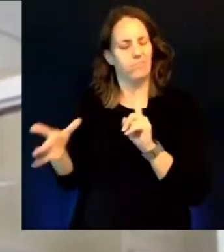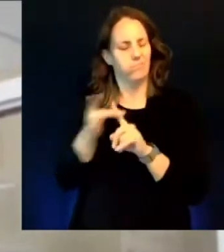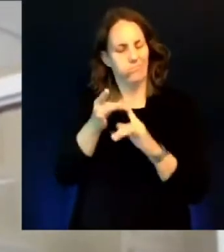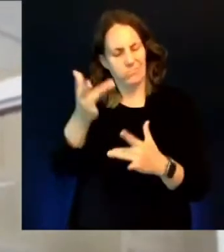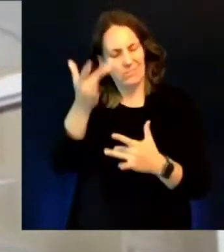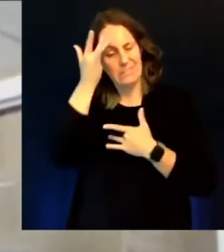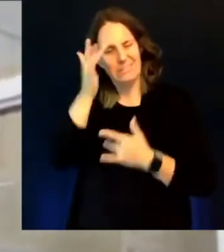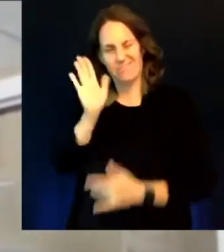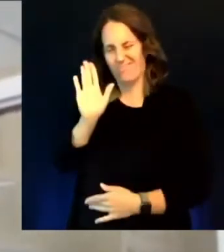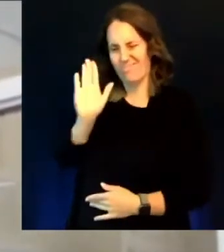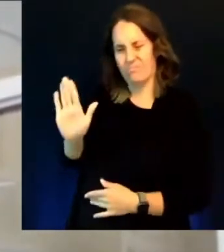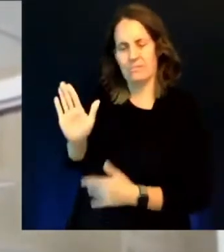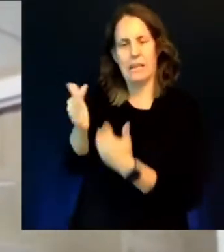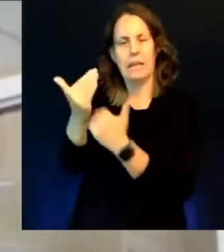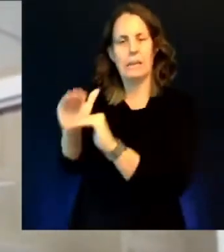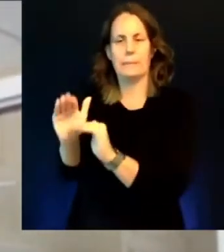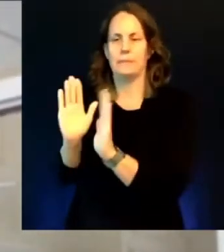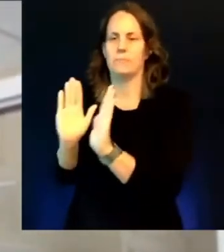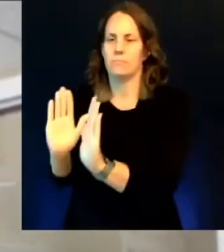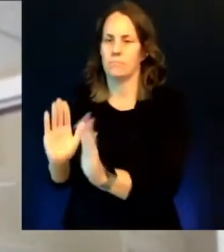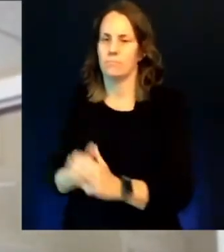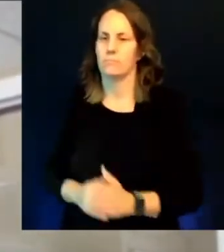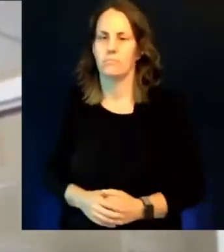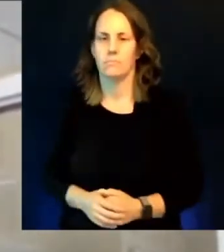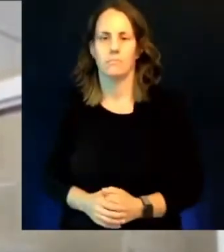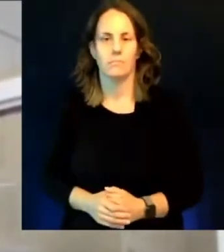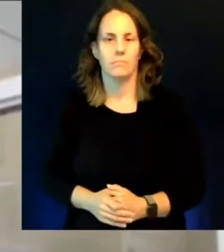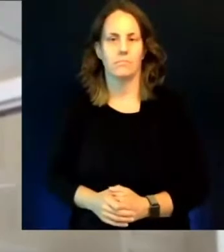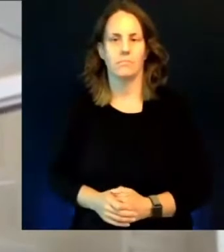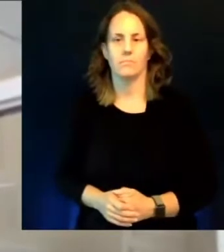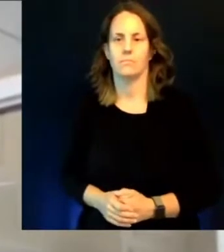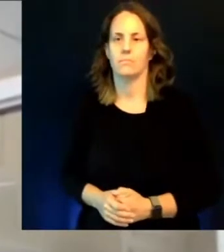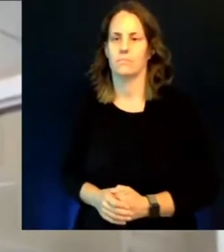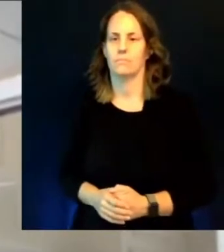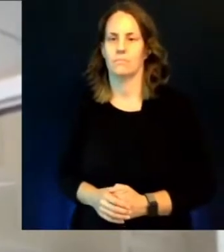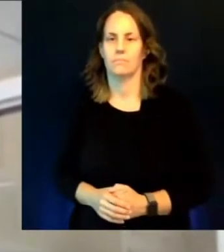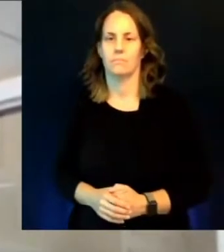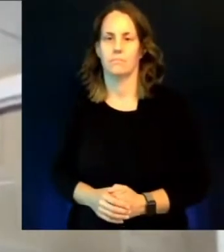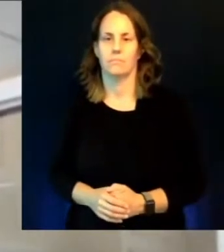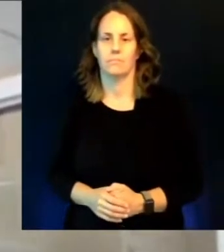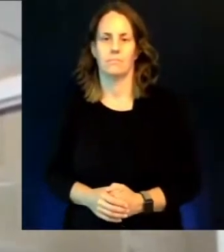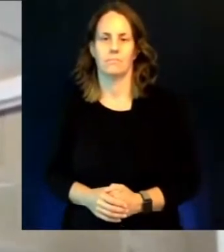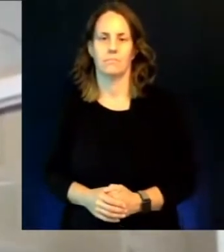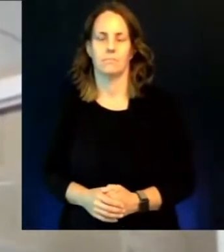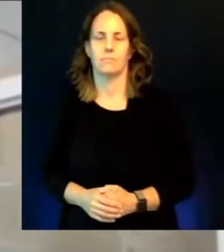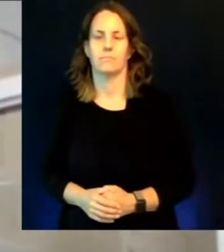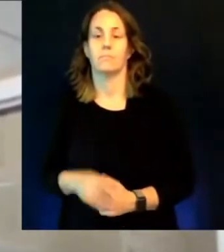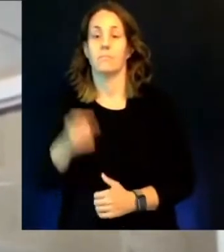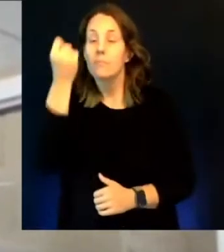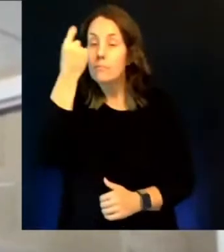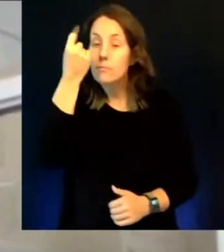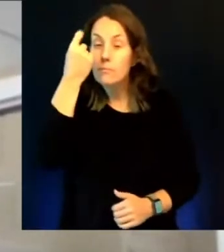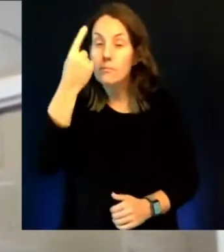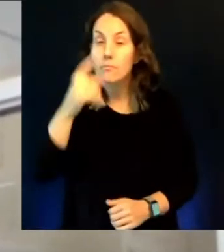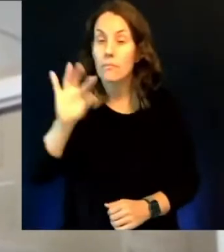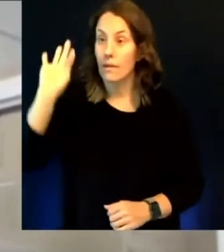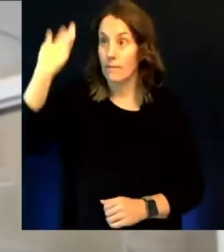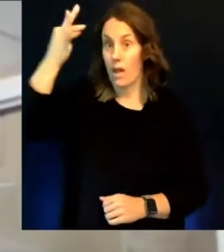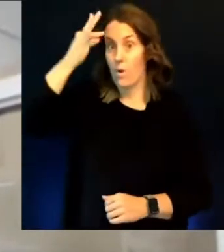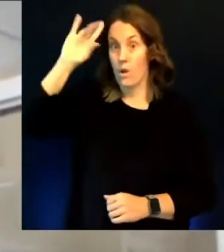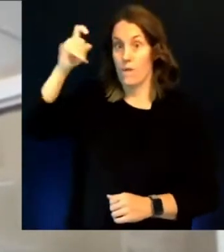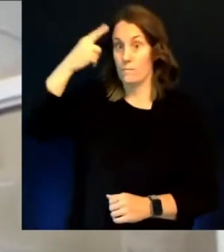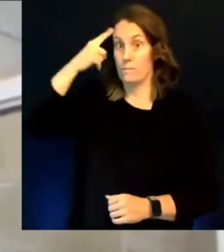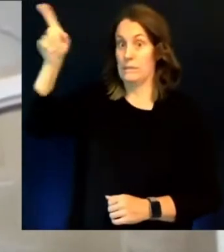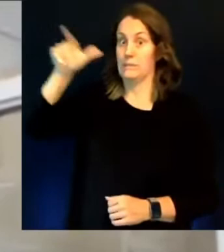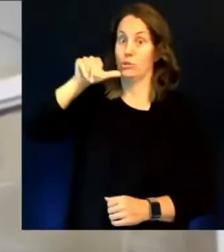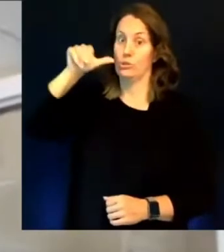the NIH and the CDC, was that when we're looking at the data, it does seem that the